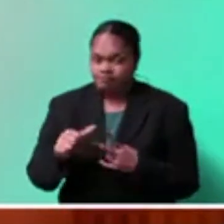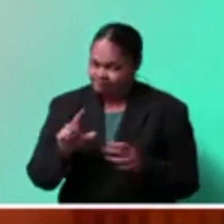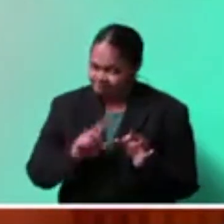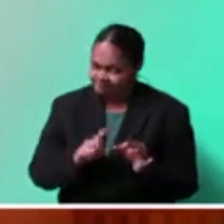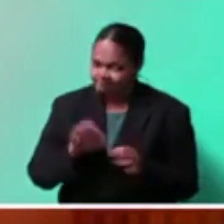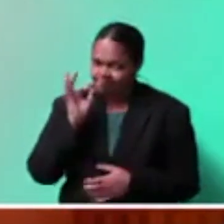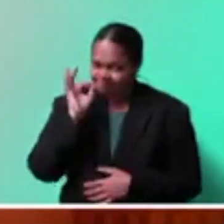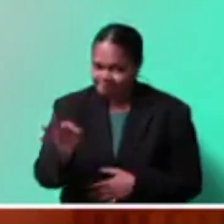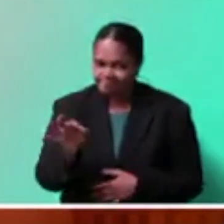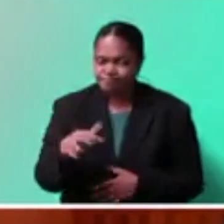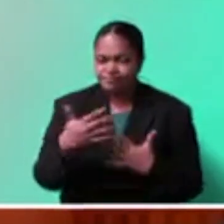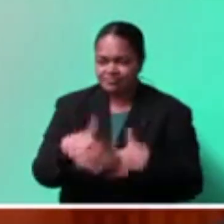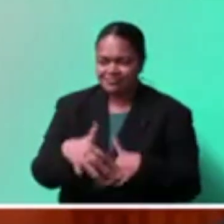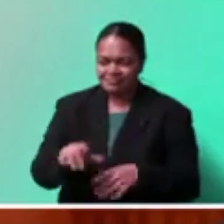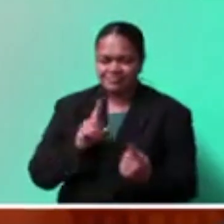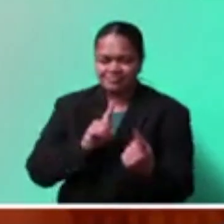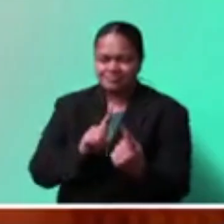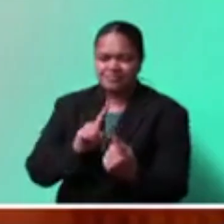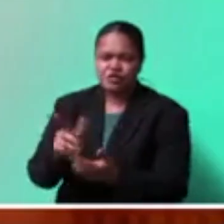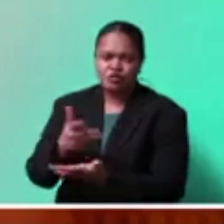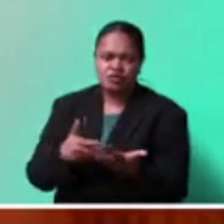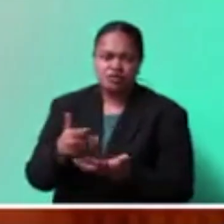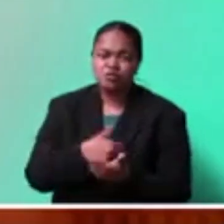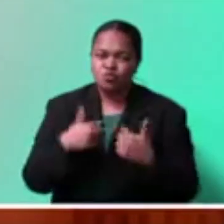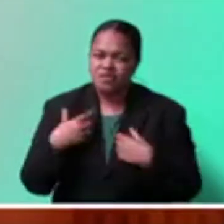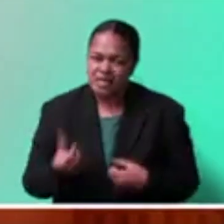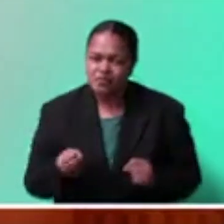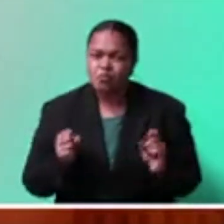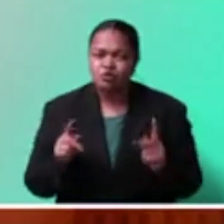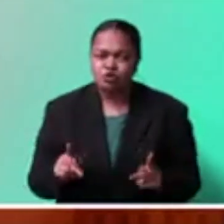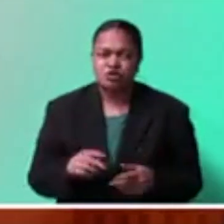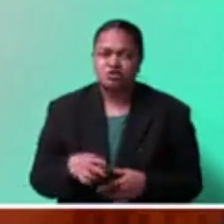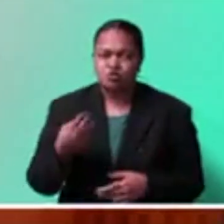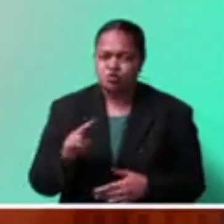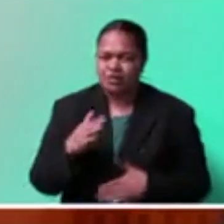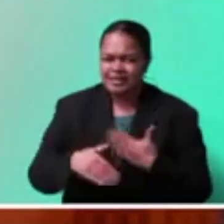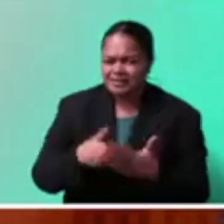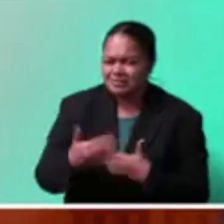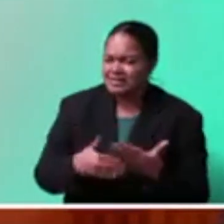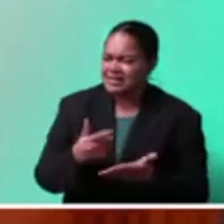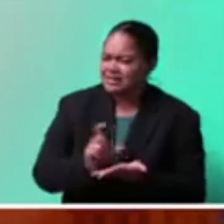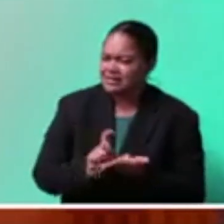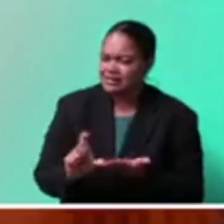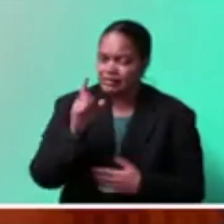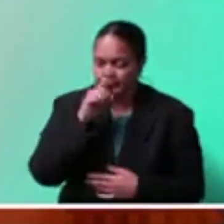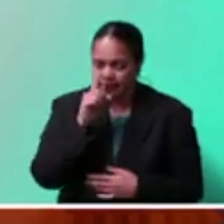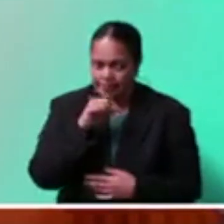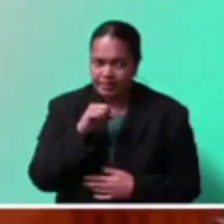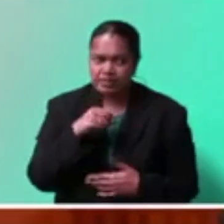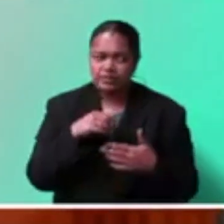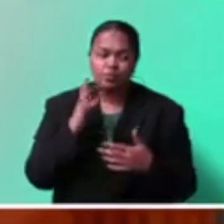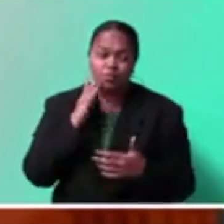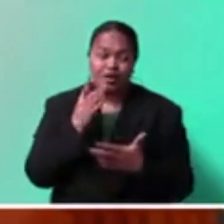asked during public consultations, we have the opportunity to be able to explain very simply to our people who attended the